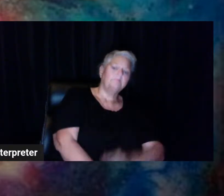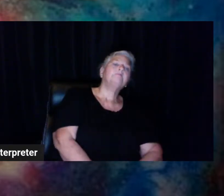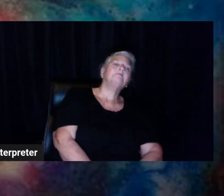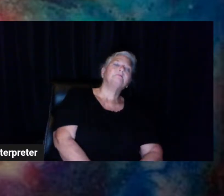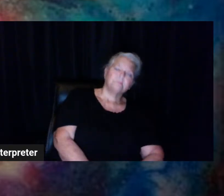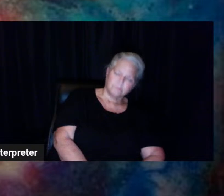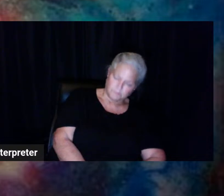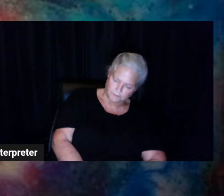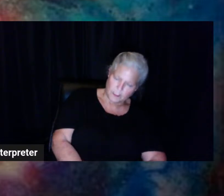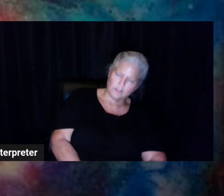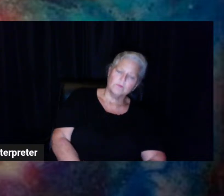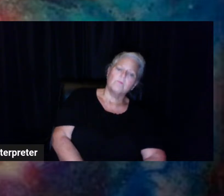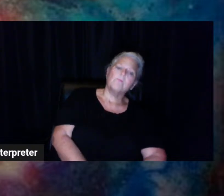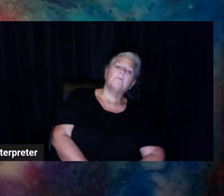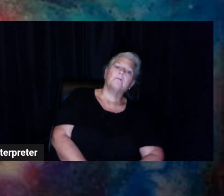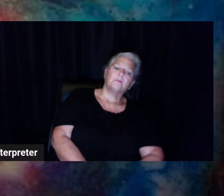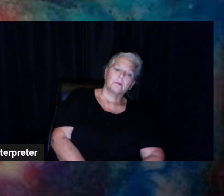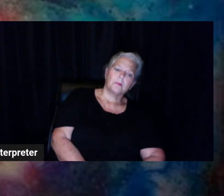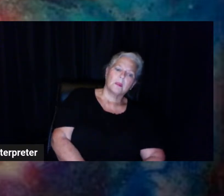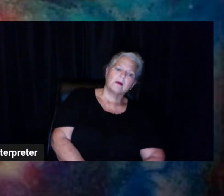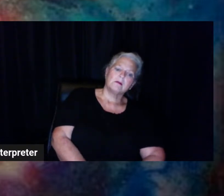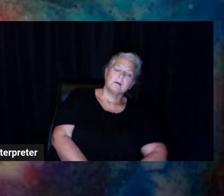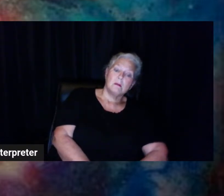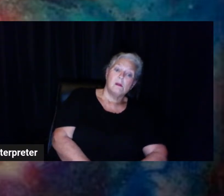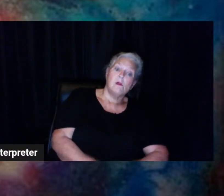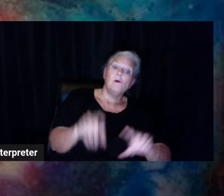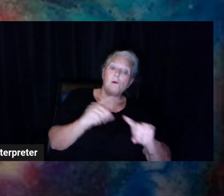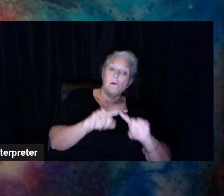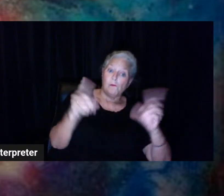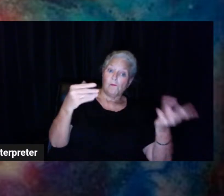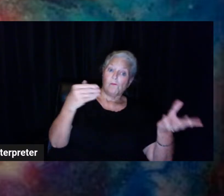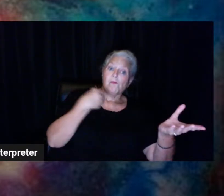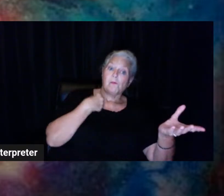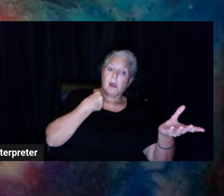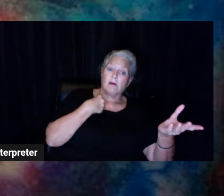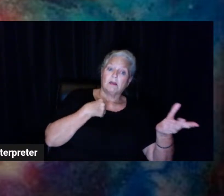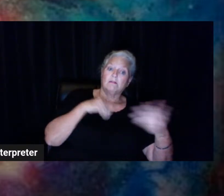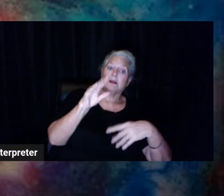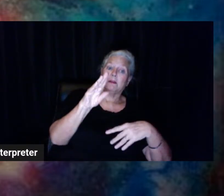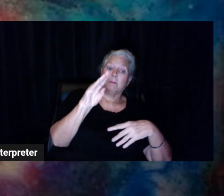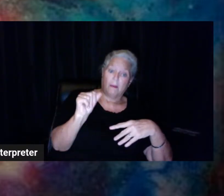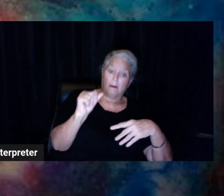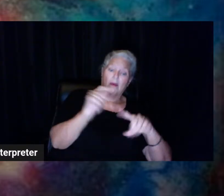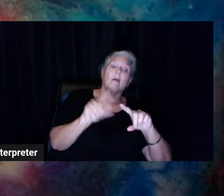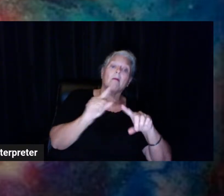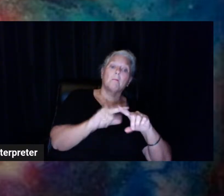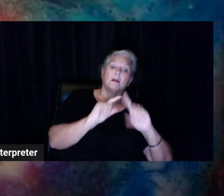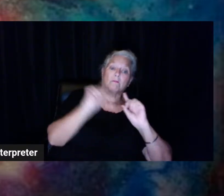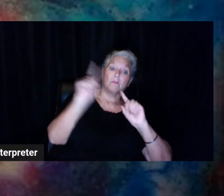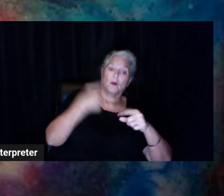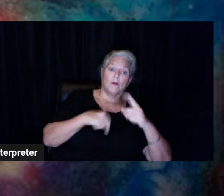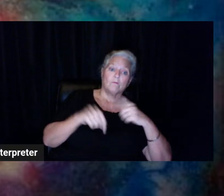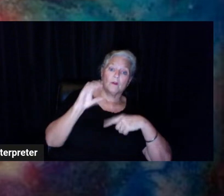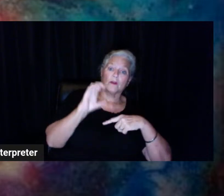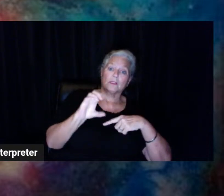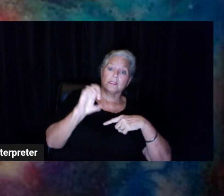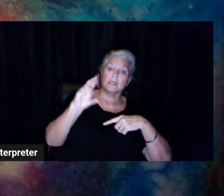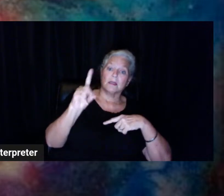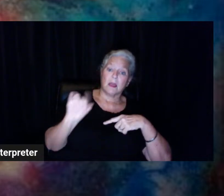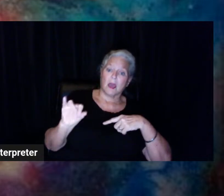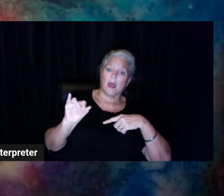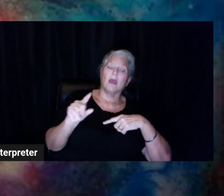interpreting certification. But if you're going for your deaf, there is a certain, it just depends on your